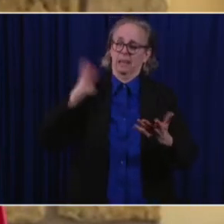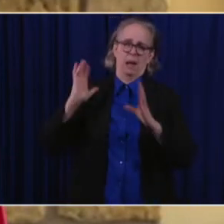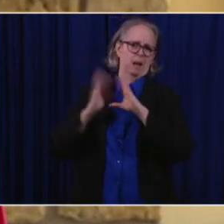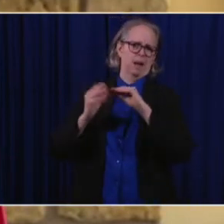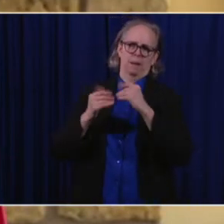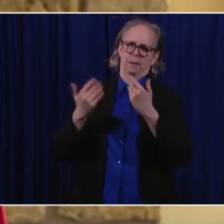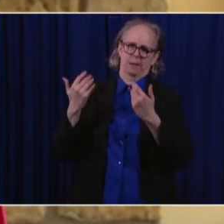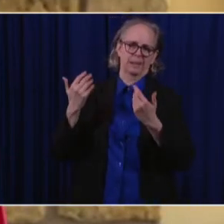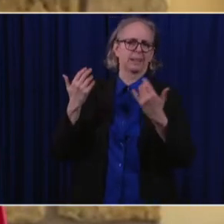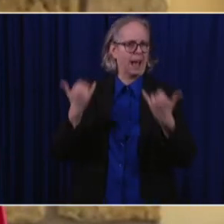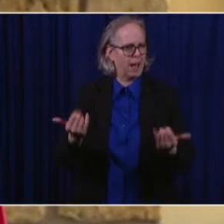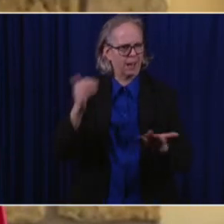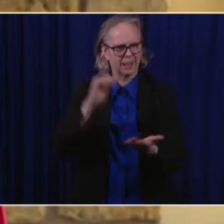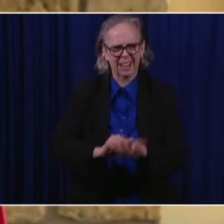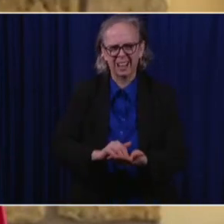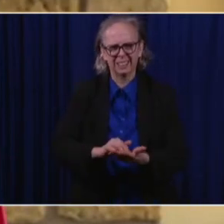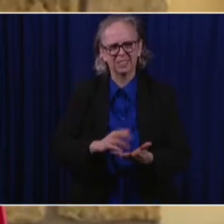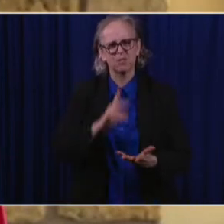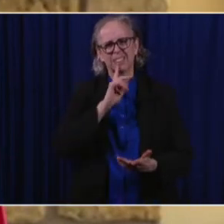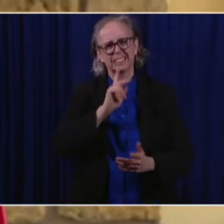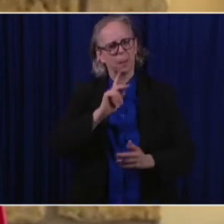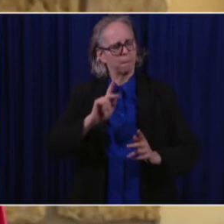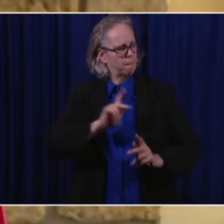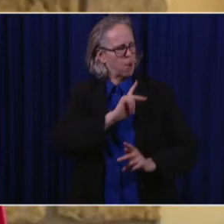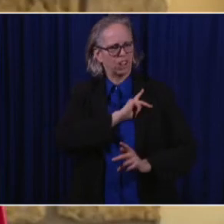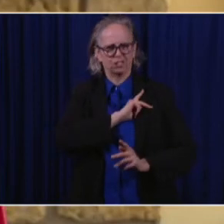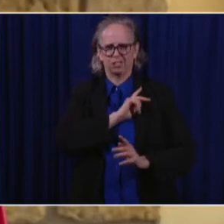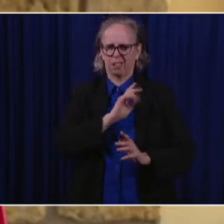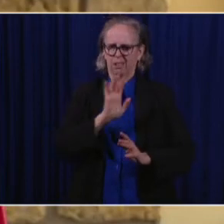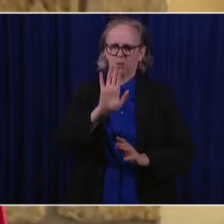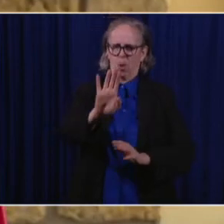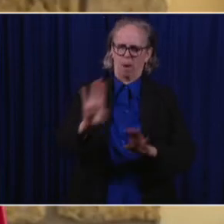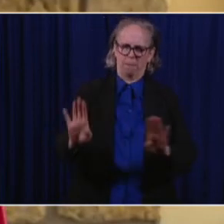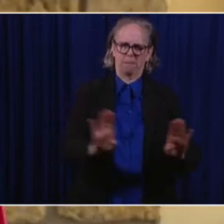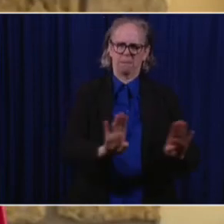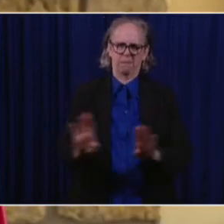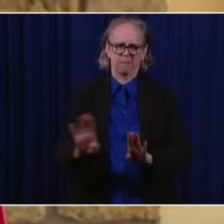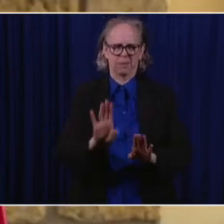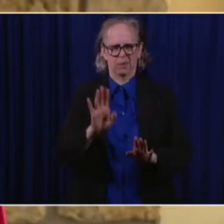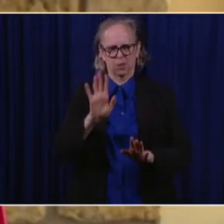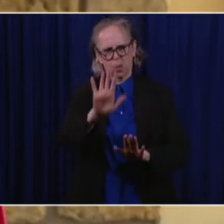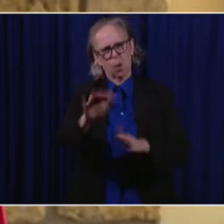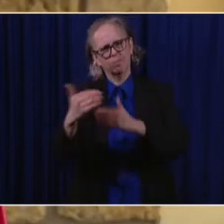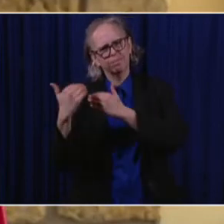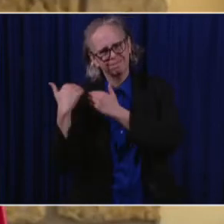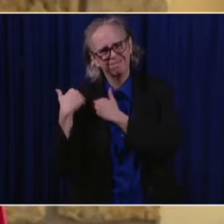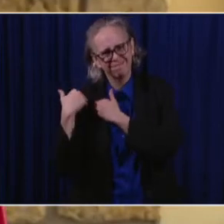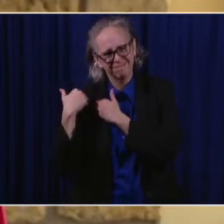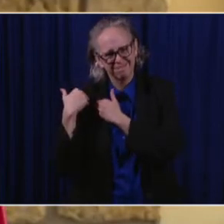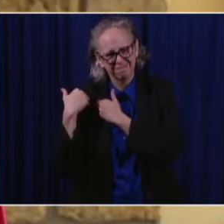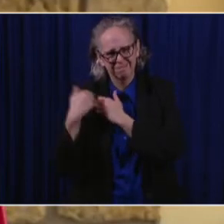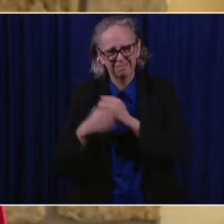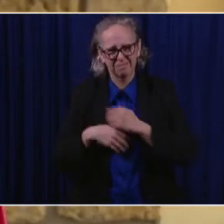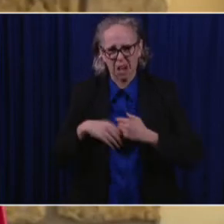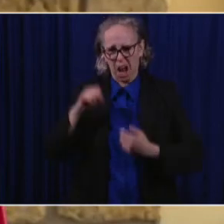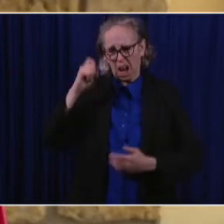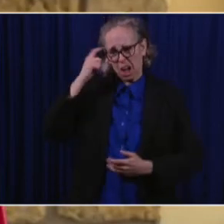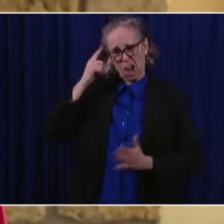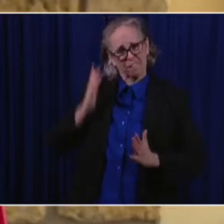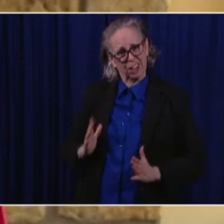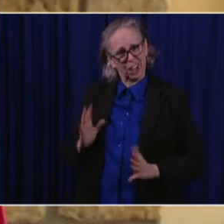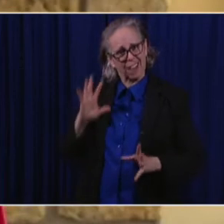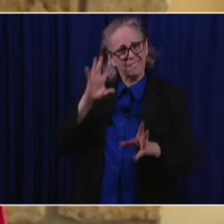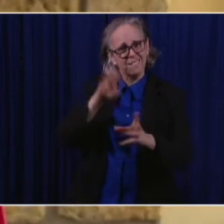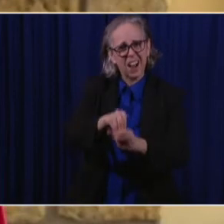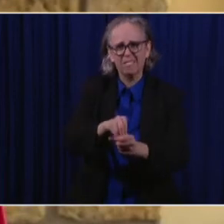personal behavior. This is individual responsibility. This is an area where the government can't really do a whole lot. I can't impact who you have over to